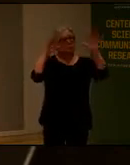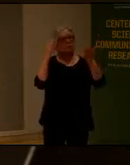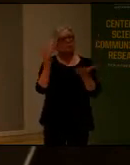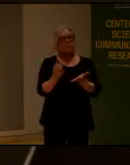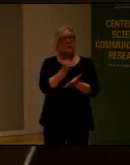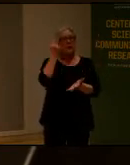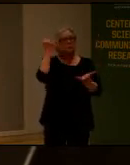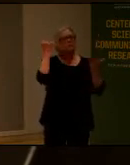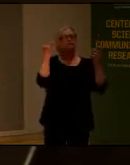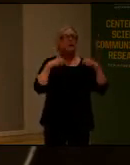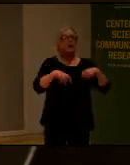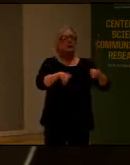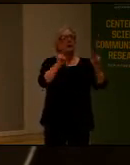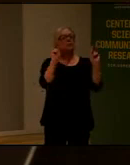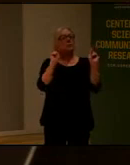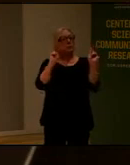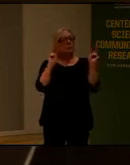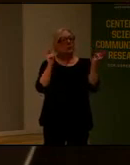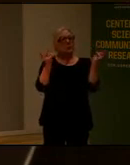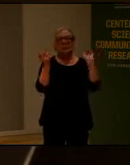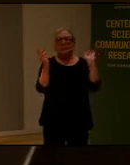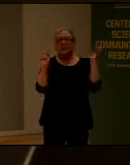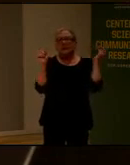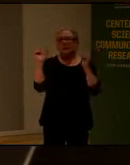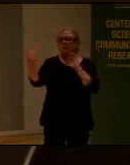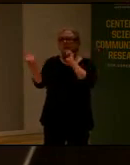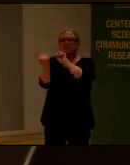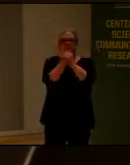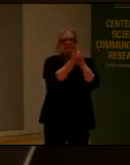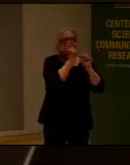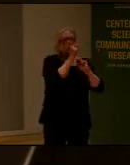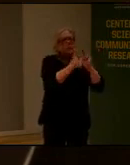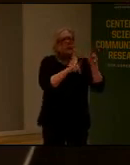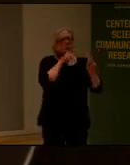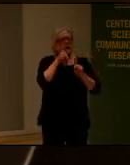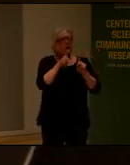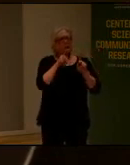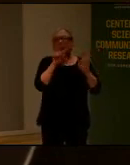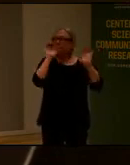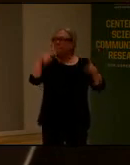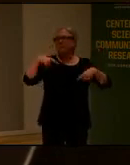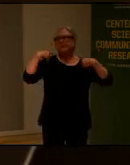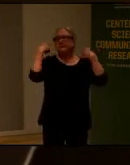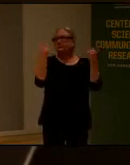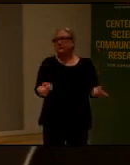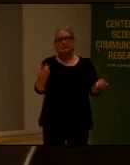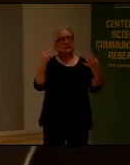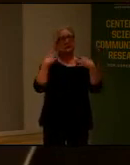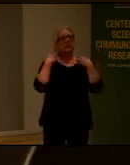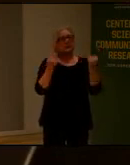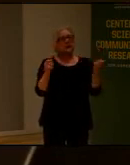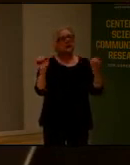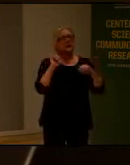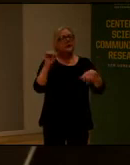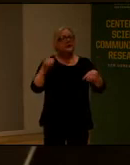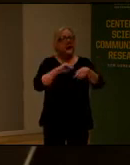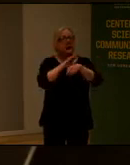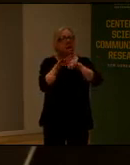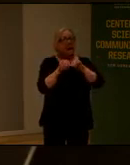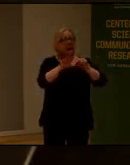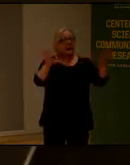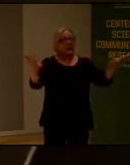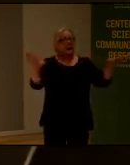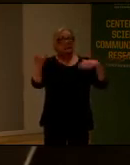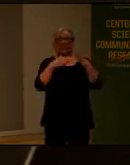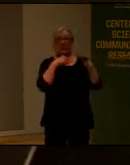those one-on-one interactions that meet people where they are, just as we always do in health. We did it at the pandemic. Whether you took the vaccine or not, we